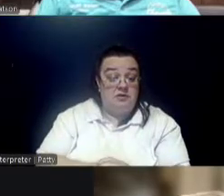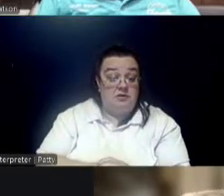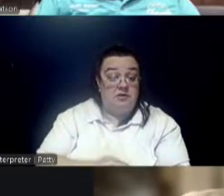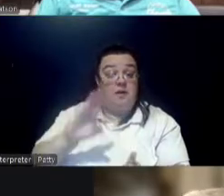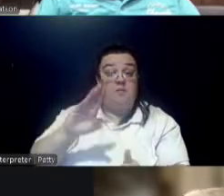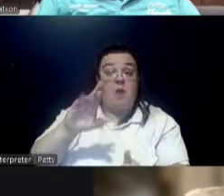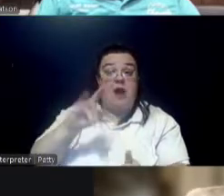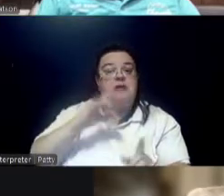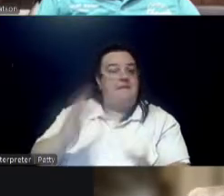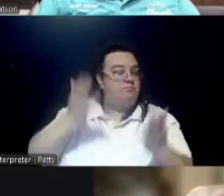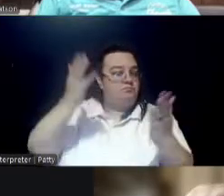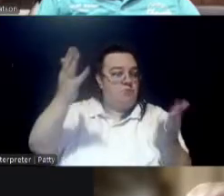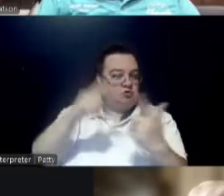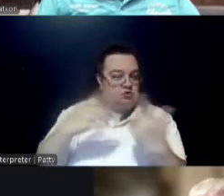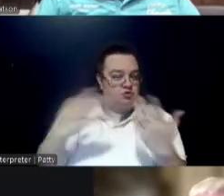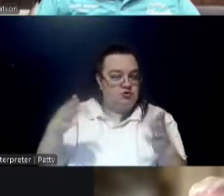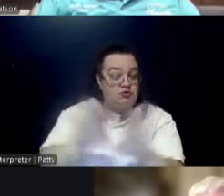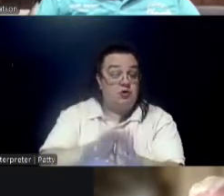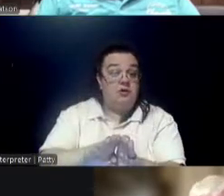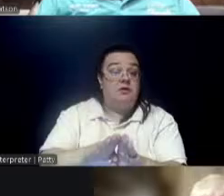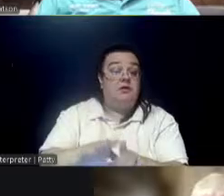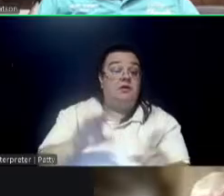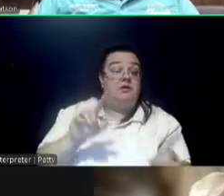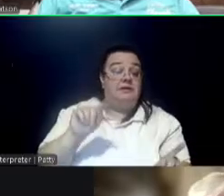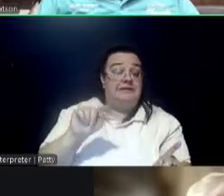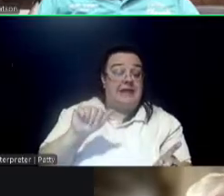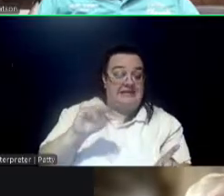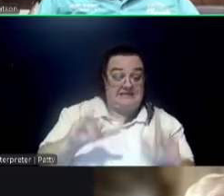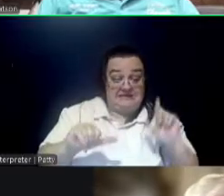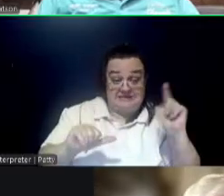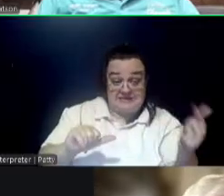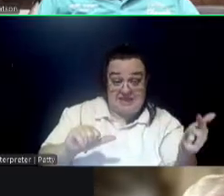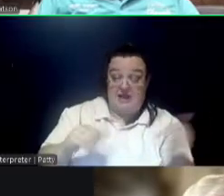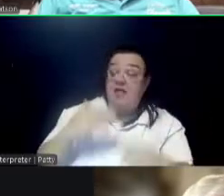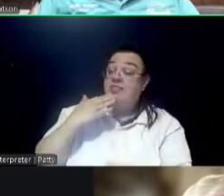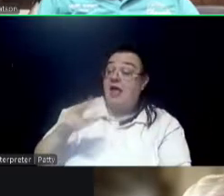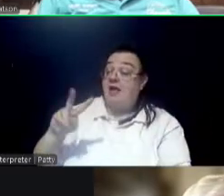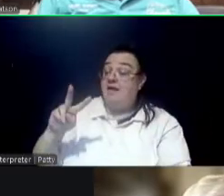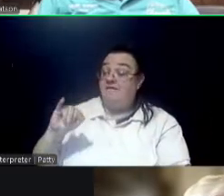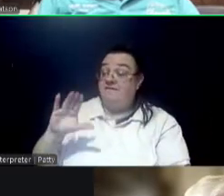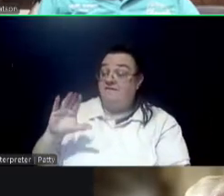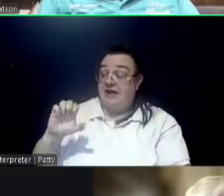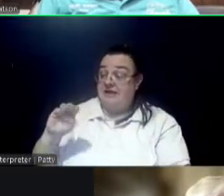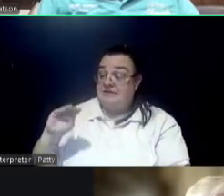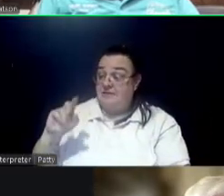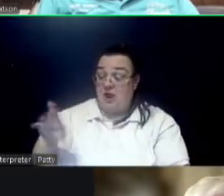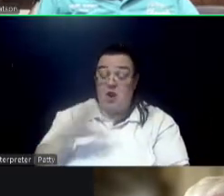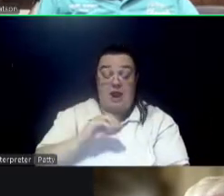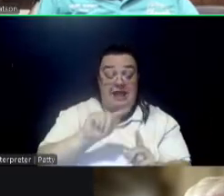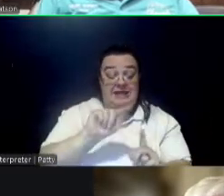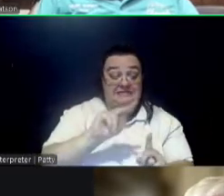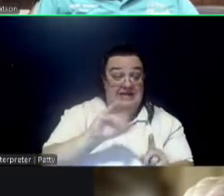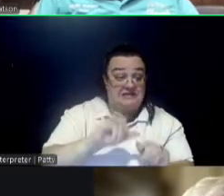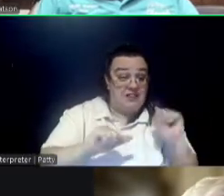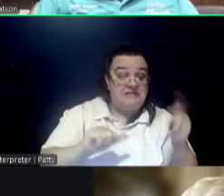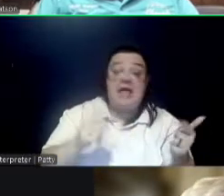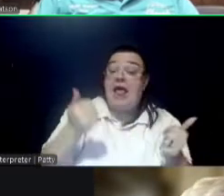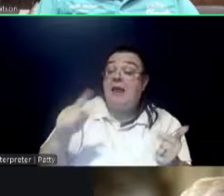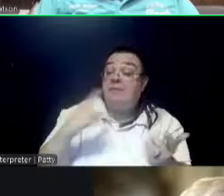Motion to adjourn. Second. Thank you, Vice Mayor and Councilmember Tansey with the second. Is there any